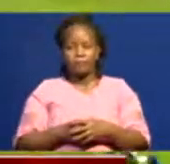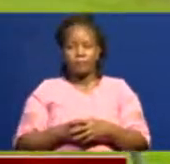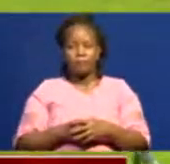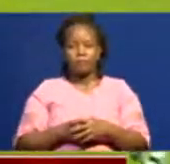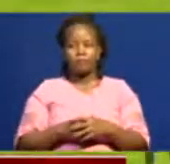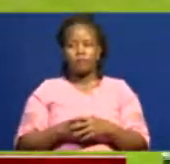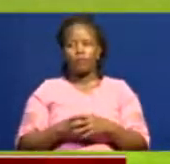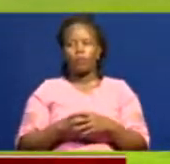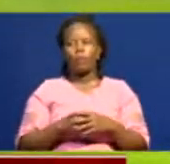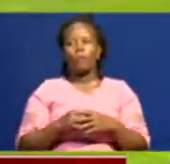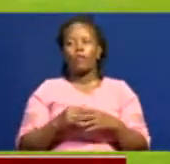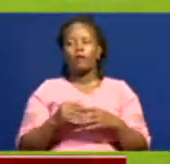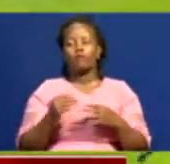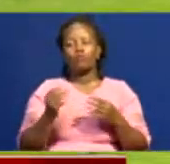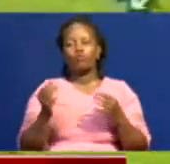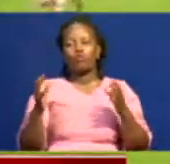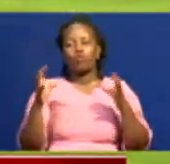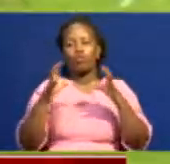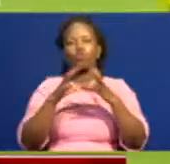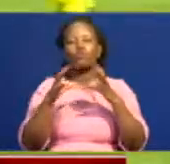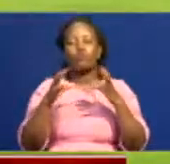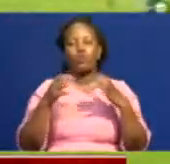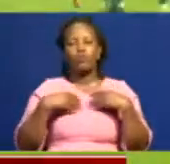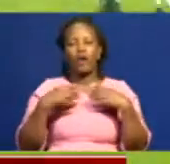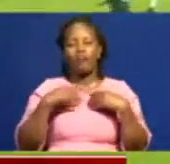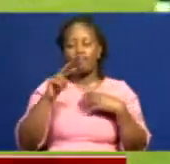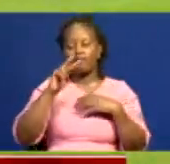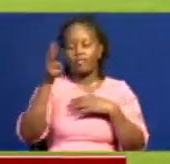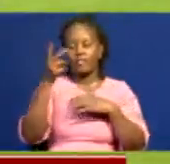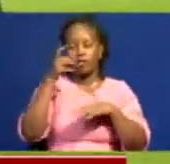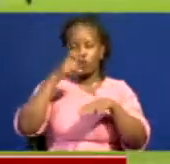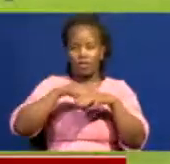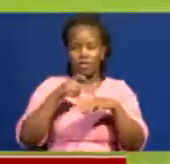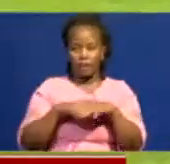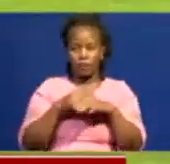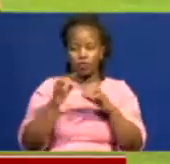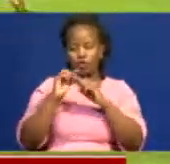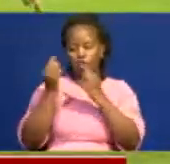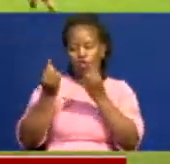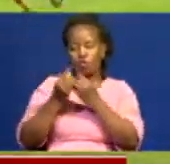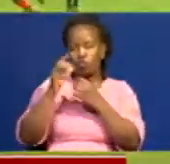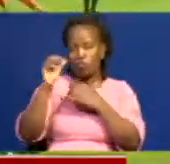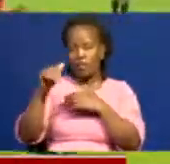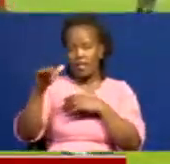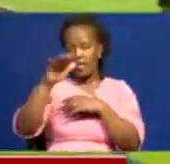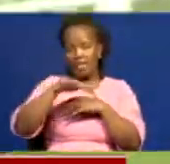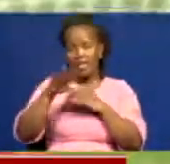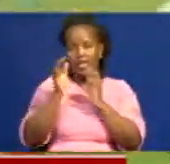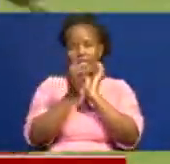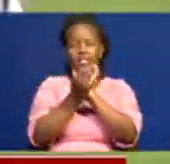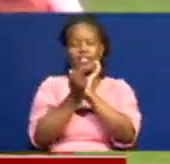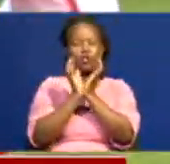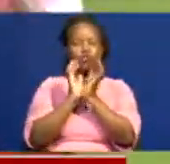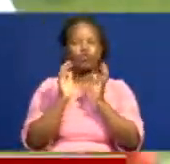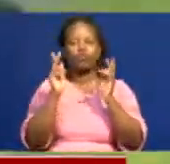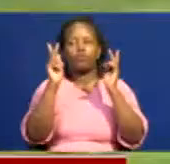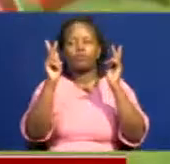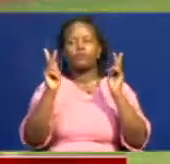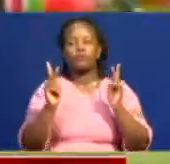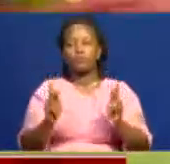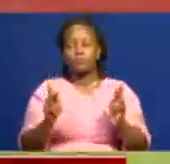The Junior Stars will take on second place to Rwanda in the second match of Group A at Jomo Kenyatta Stadium in Kisumu.